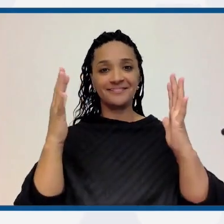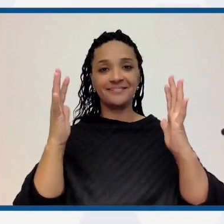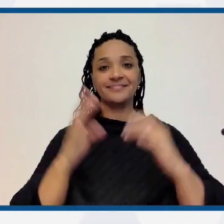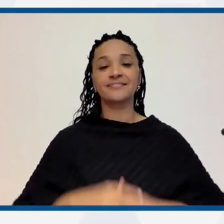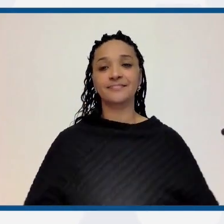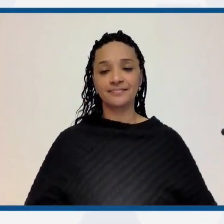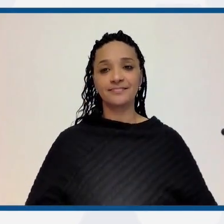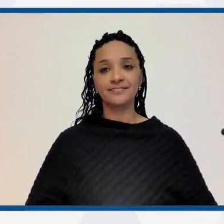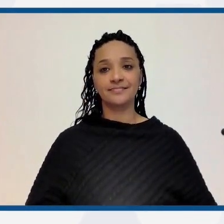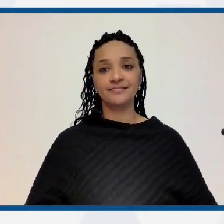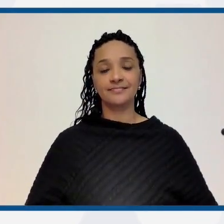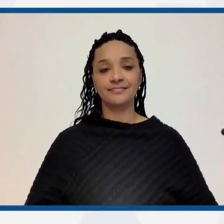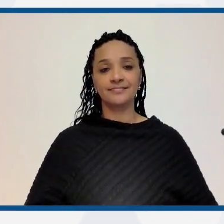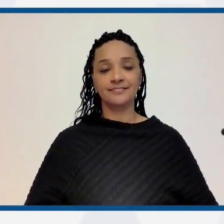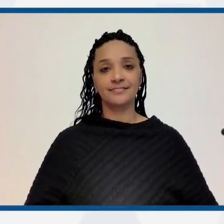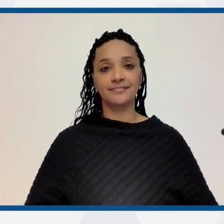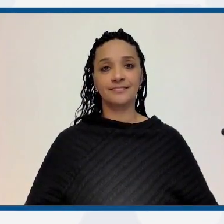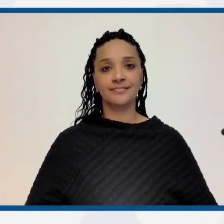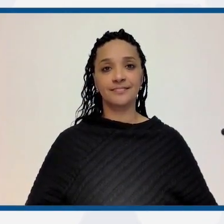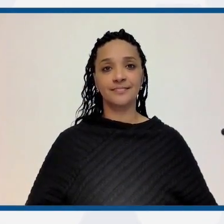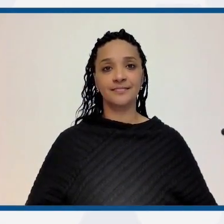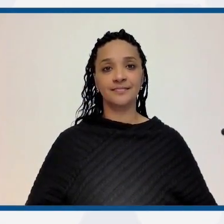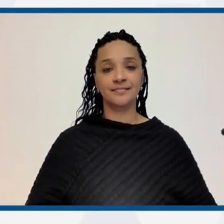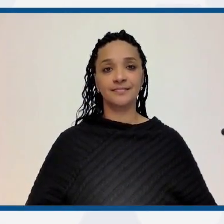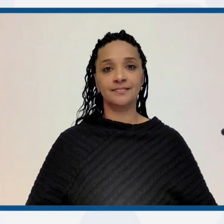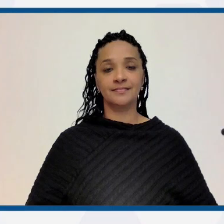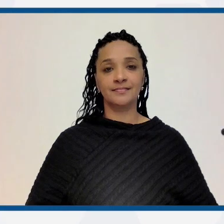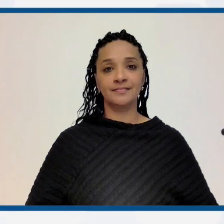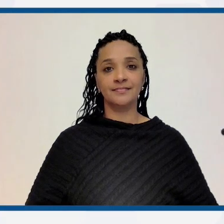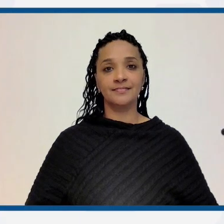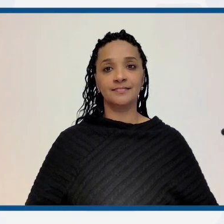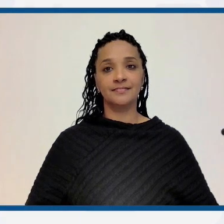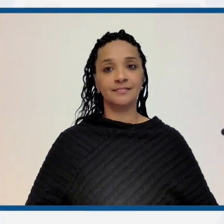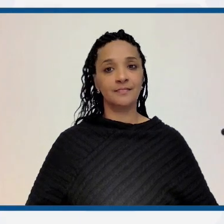Muchas gracias, Victoria. Thank you very much, Victoria.